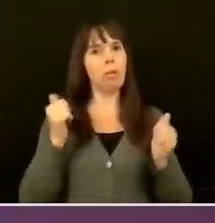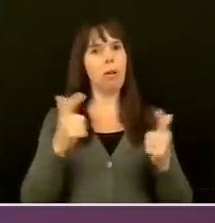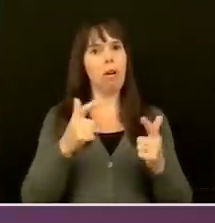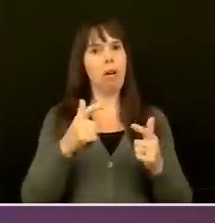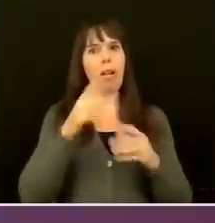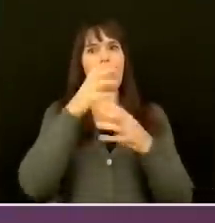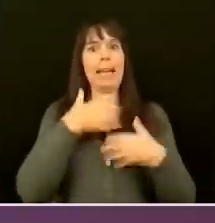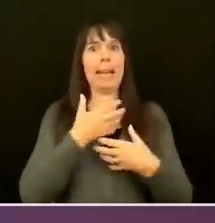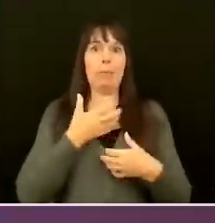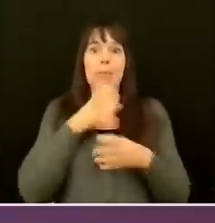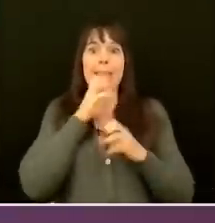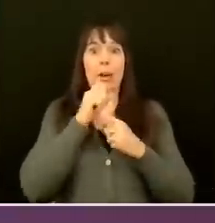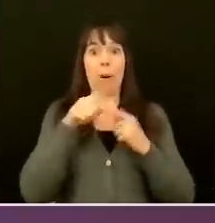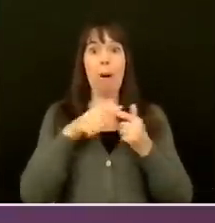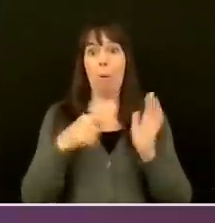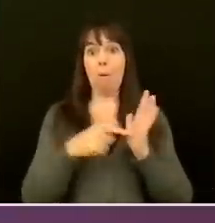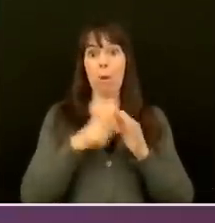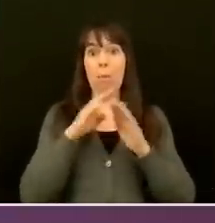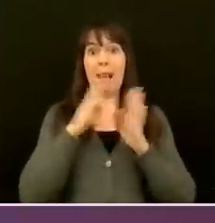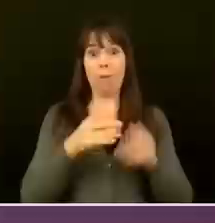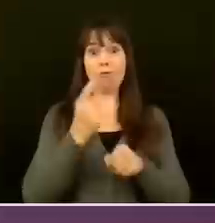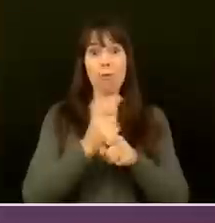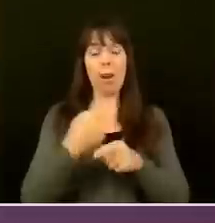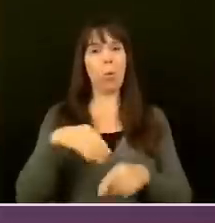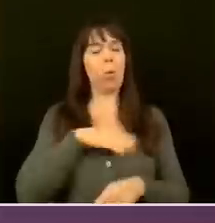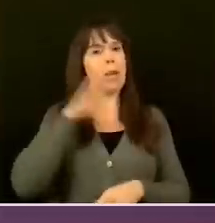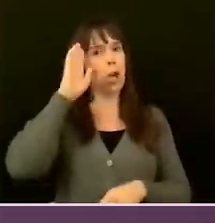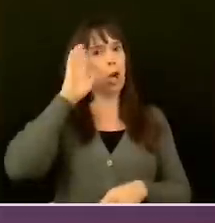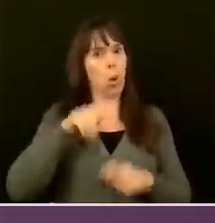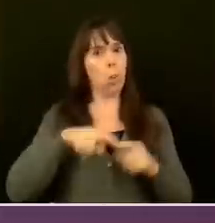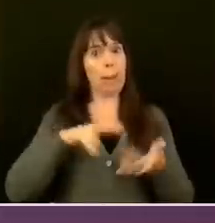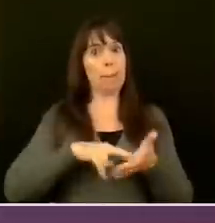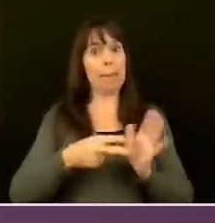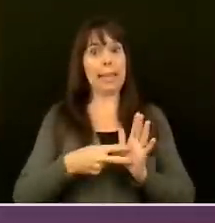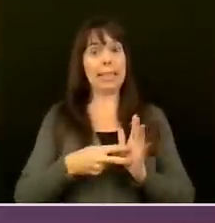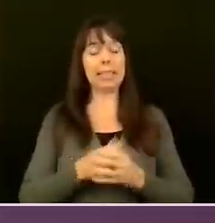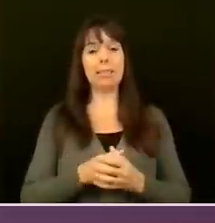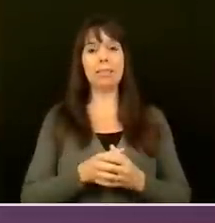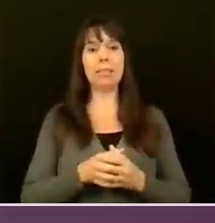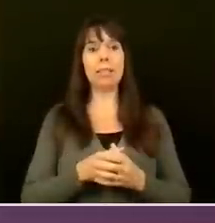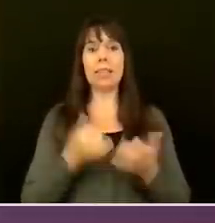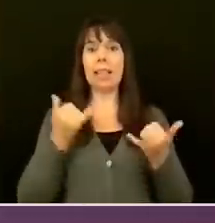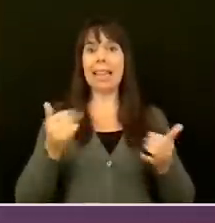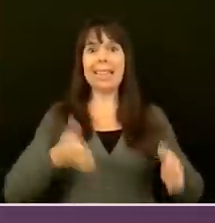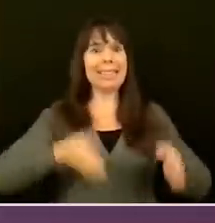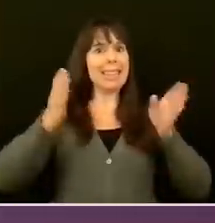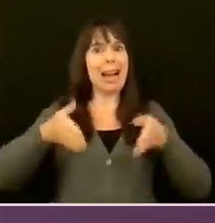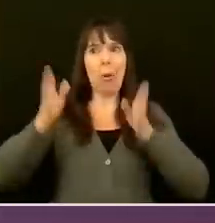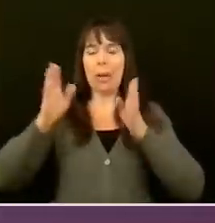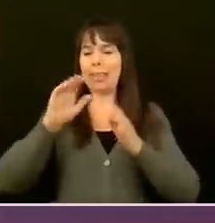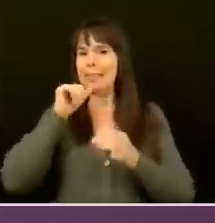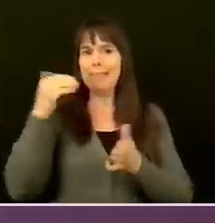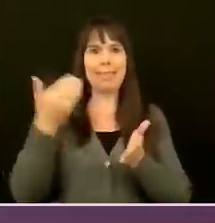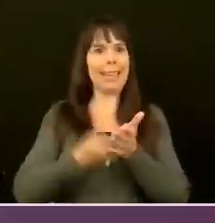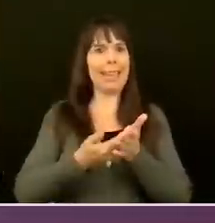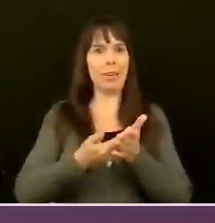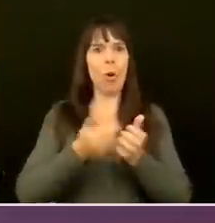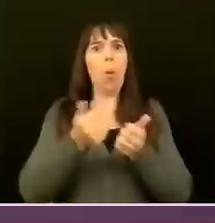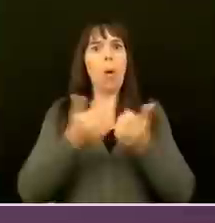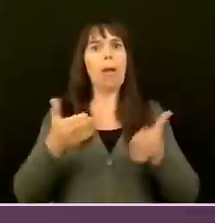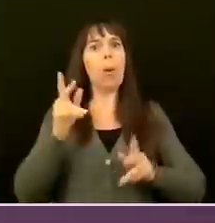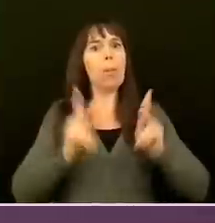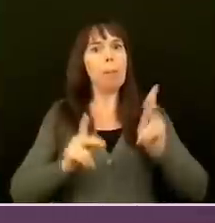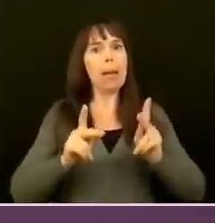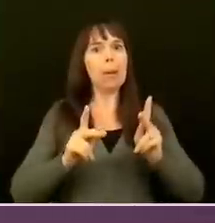affordable housing, don't we? Charlotte, we know what it means. These towers didn't get here without the people that